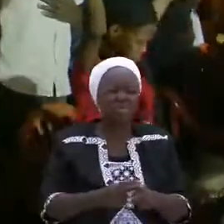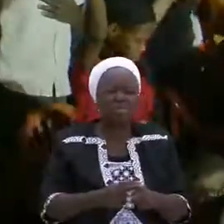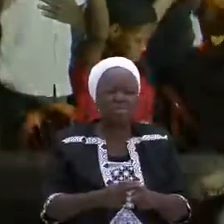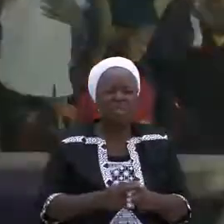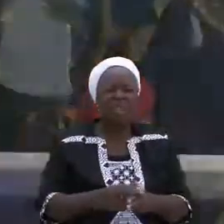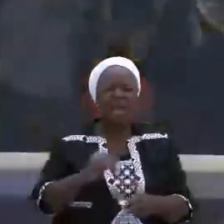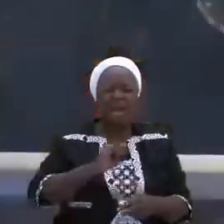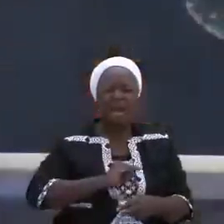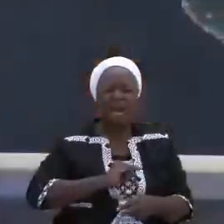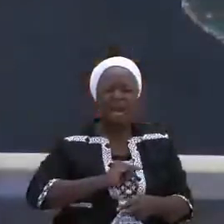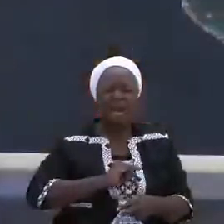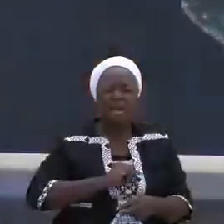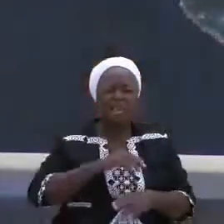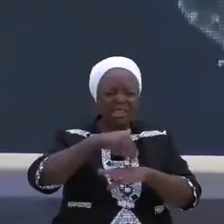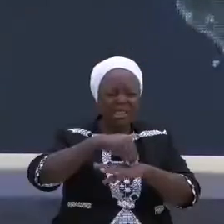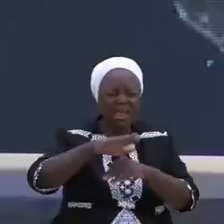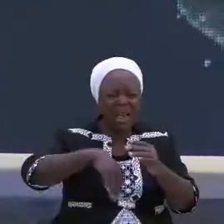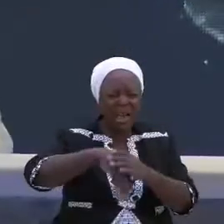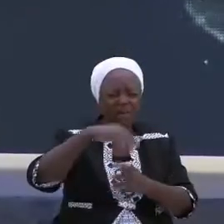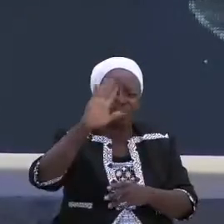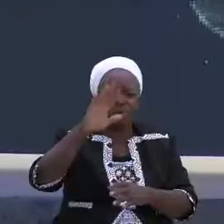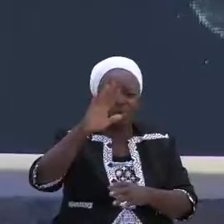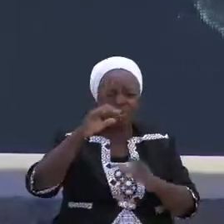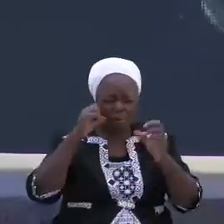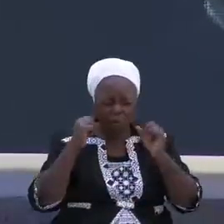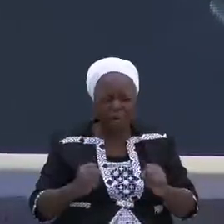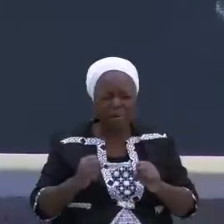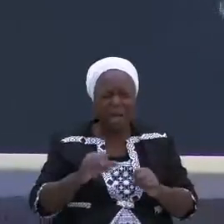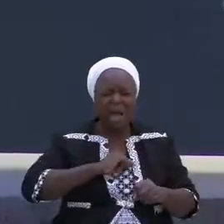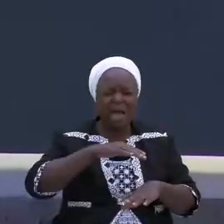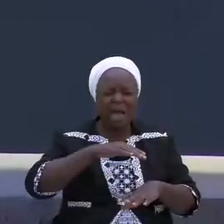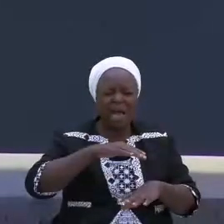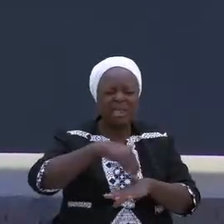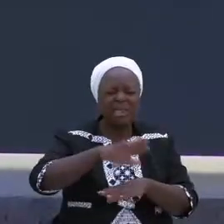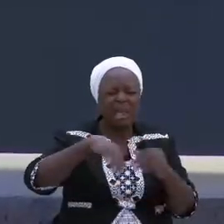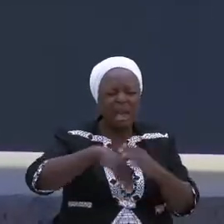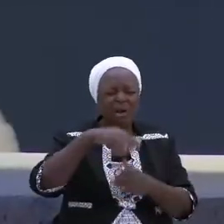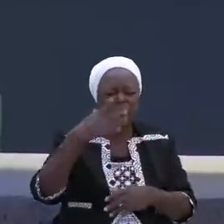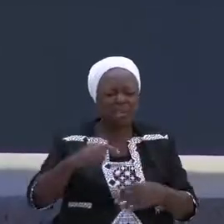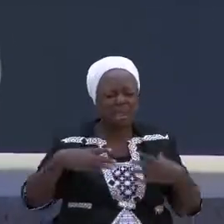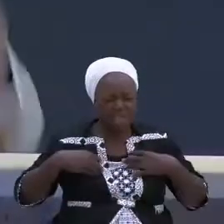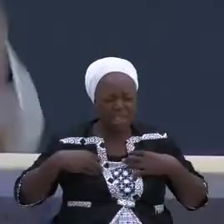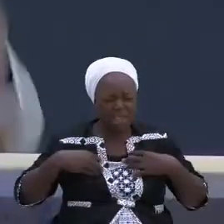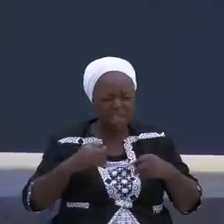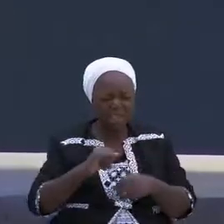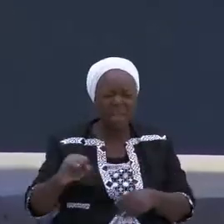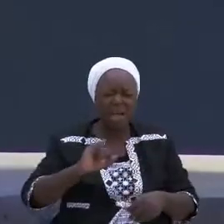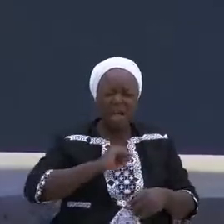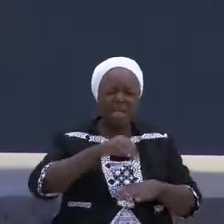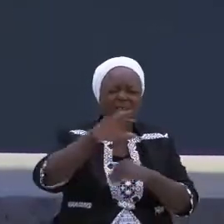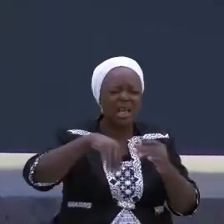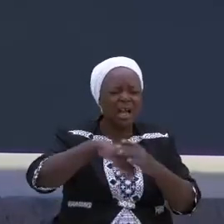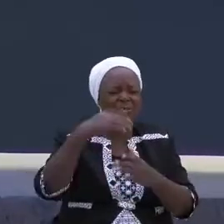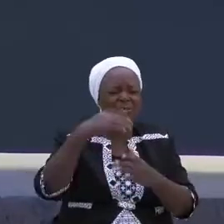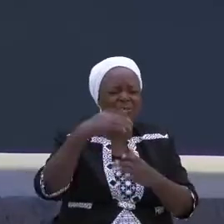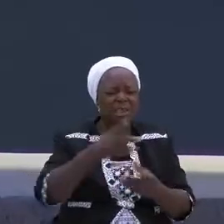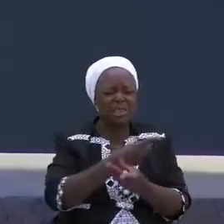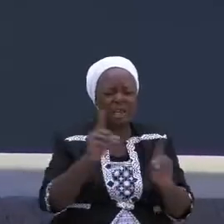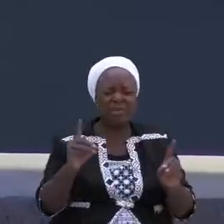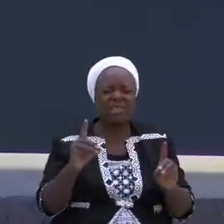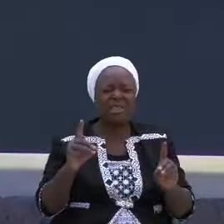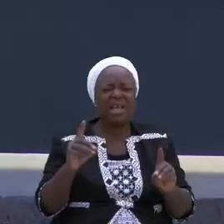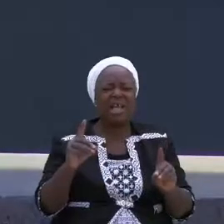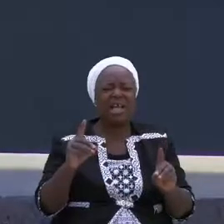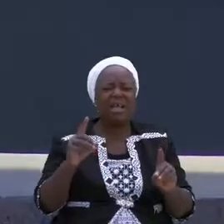i sent forth your power i sent forth the healing i sent forth the deliverance